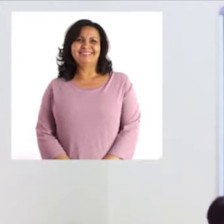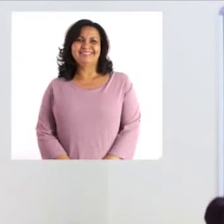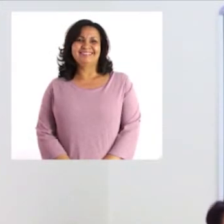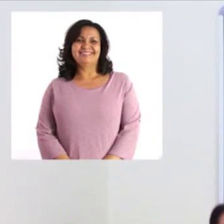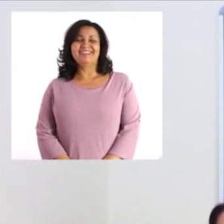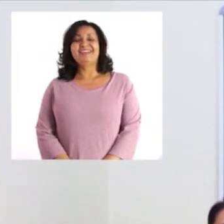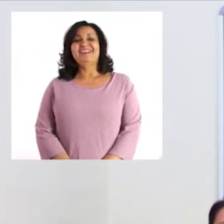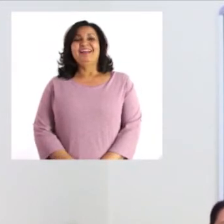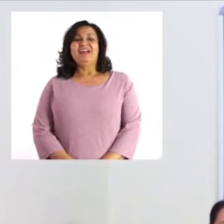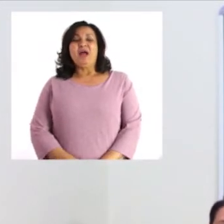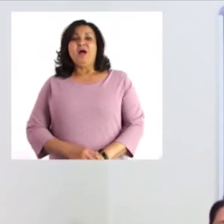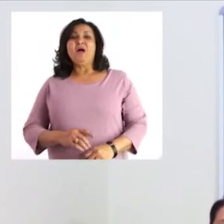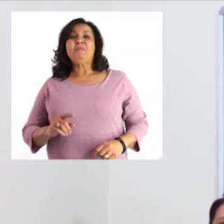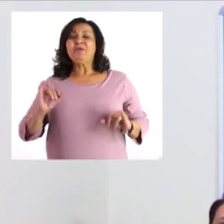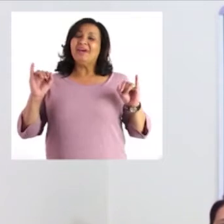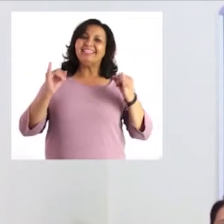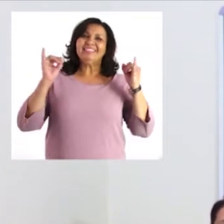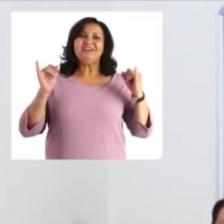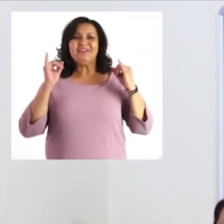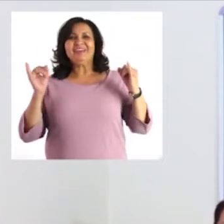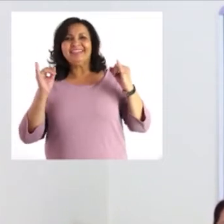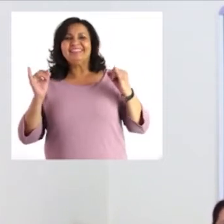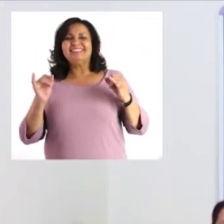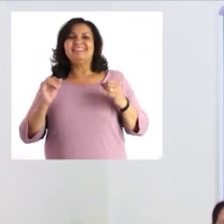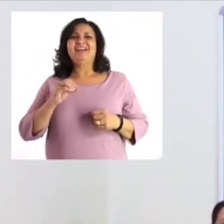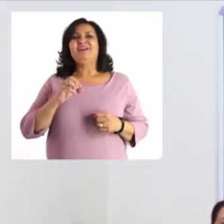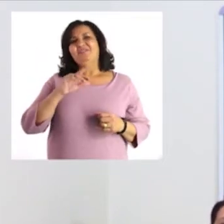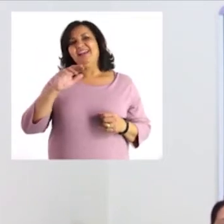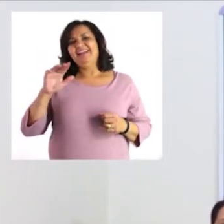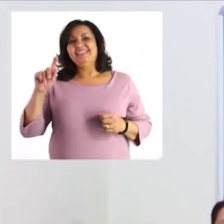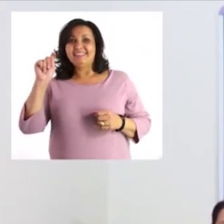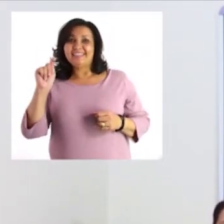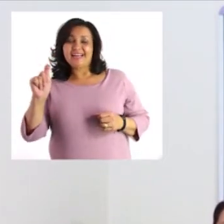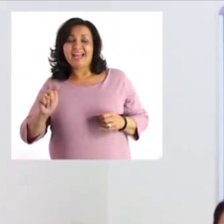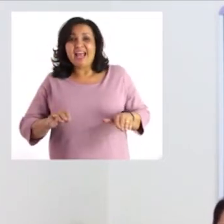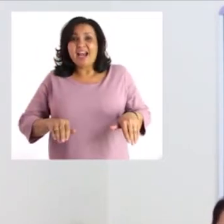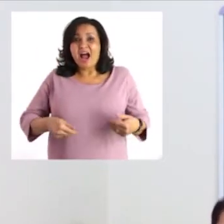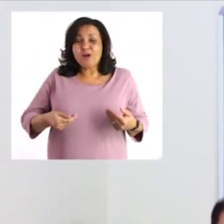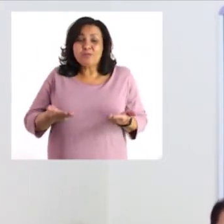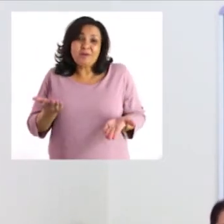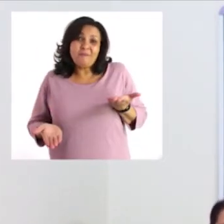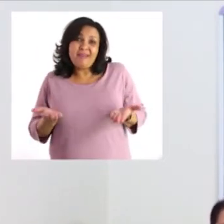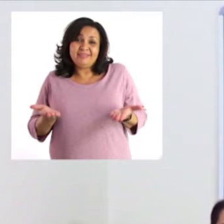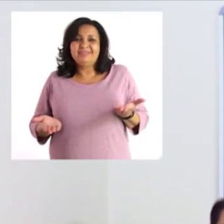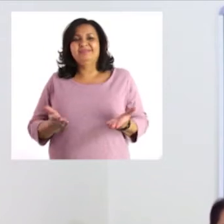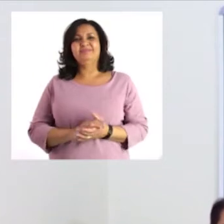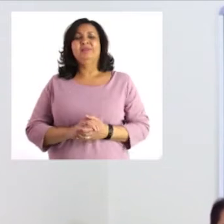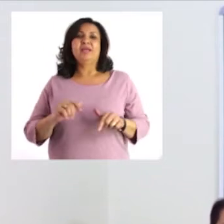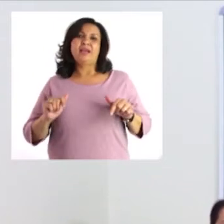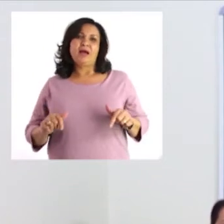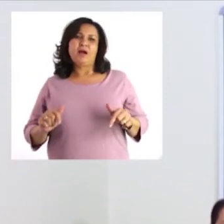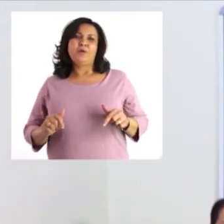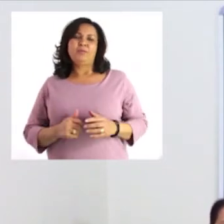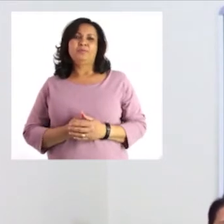Well, friends, I hope you enjoyed the lesson on the letter T and how to make comparisons. Now, if